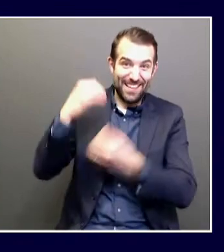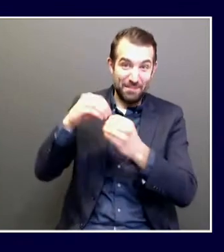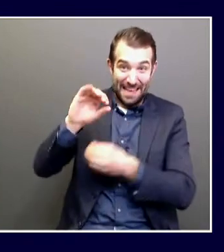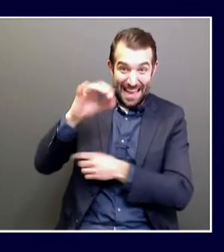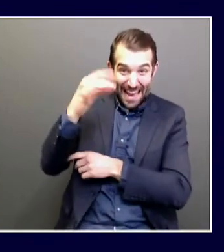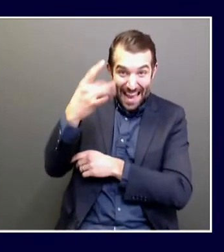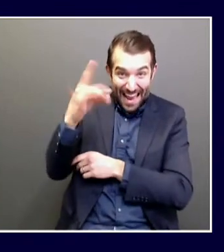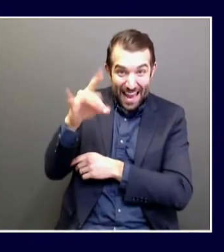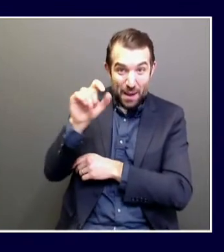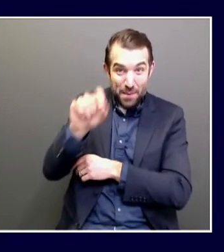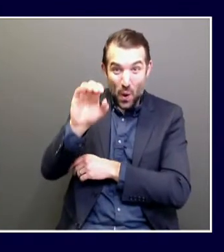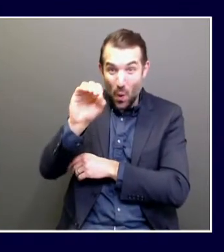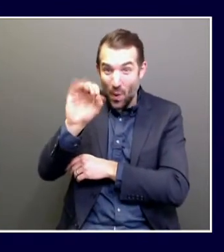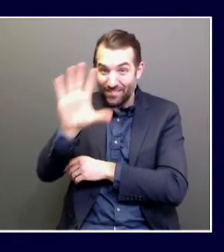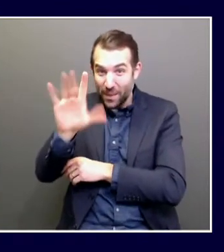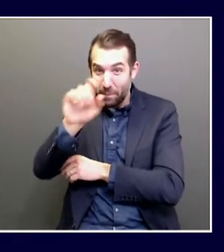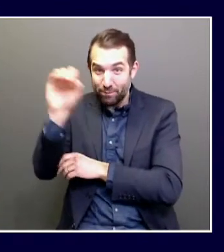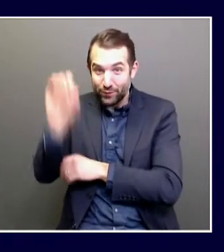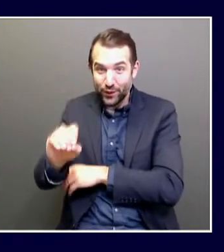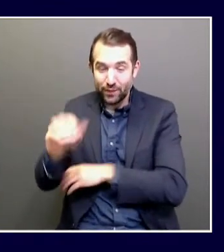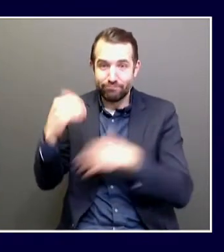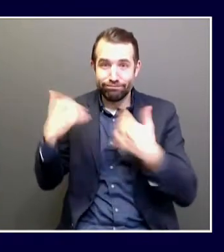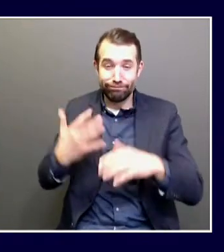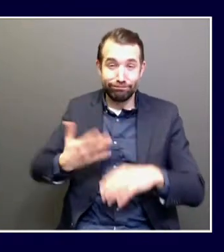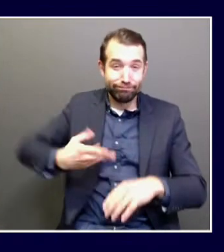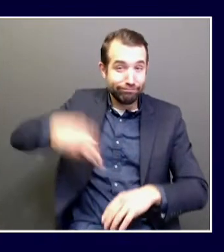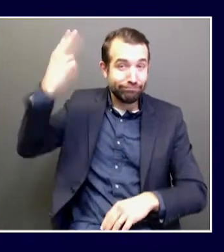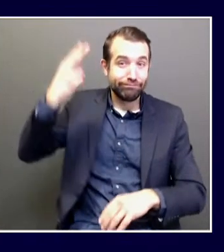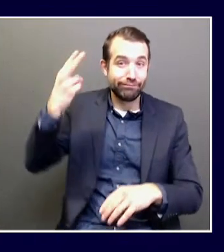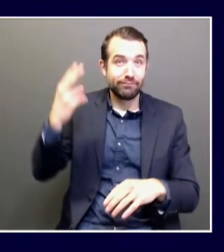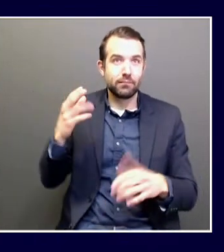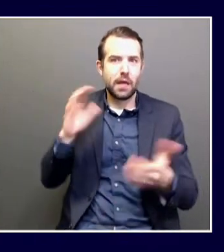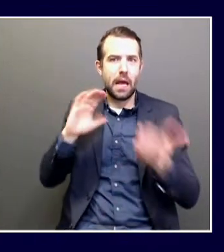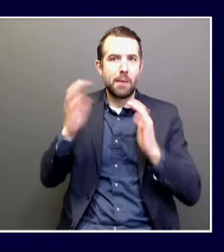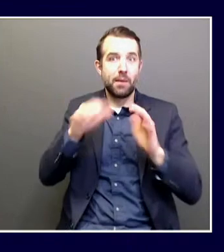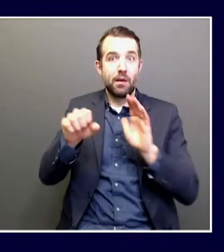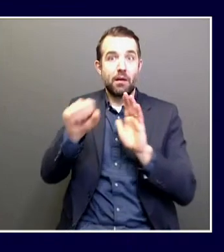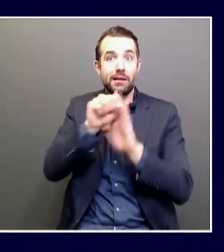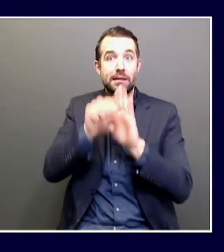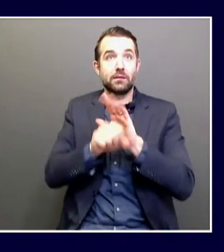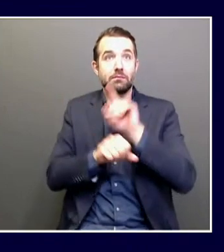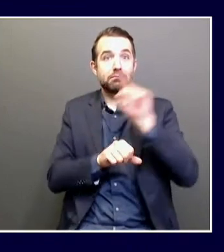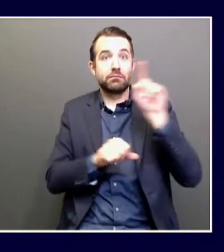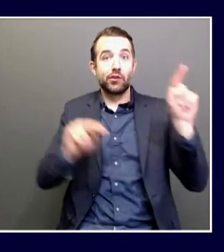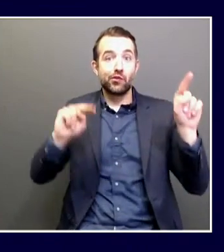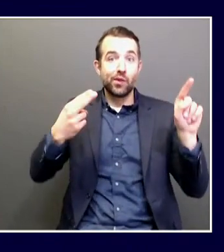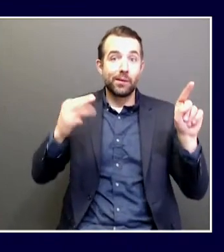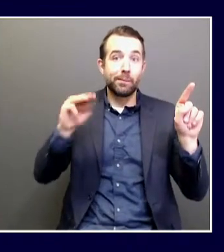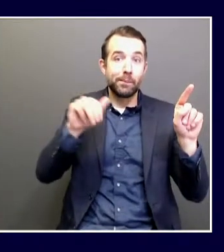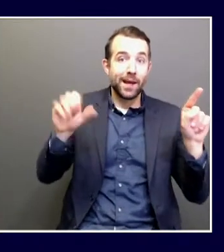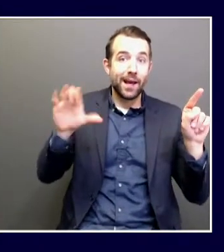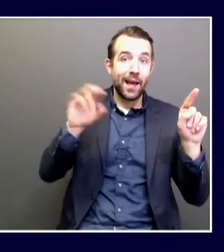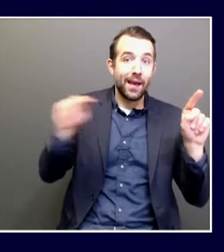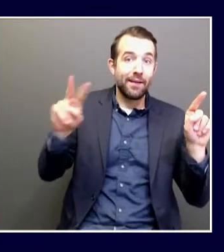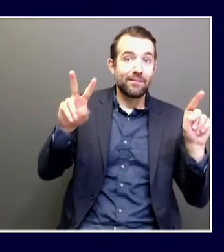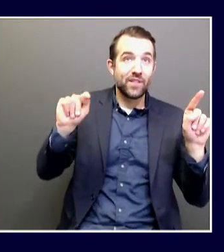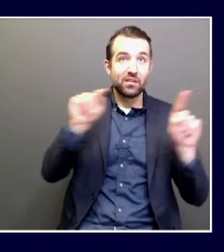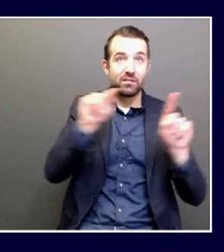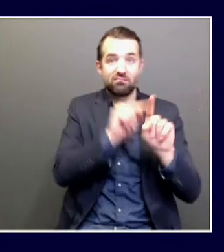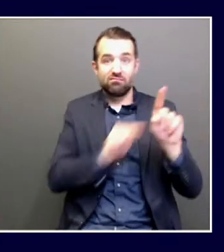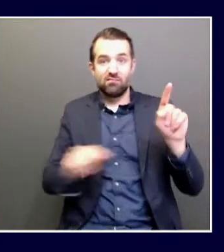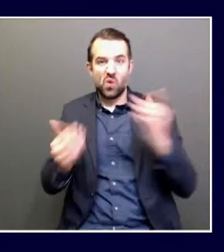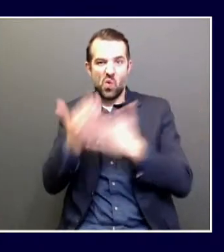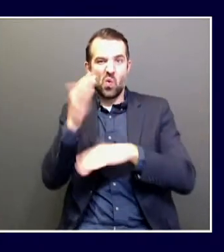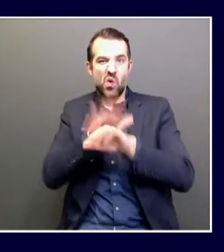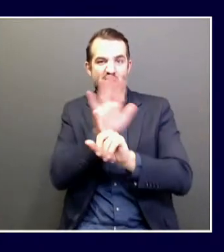what our regional neighbors are also seeing in terms of their positivity rates. Indeed, across New England, the entire region